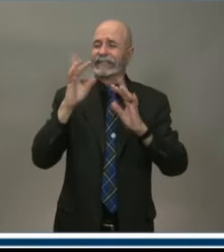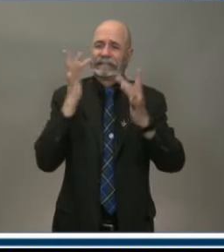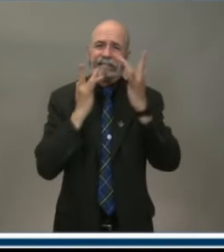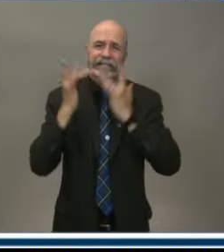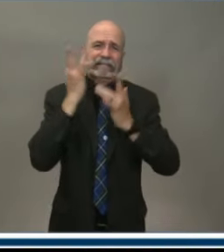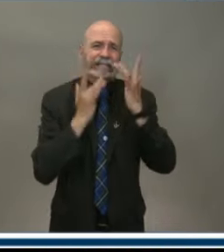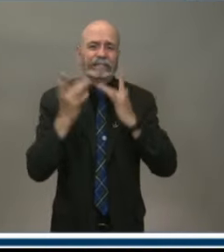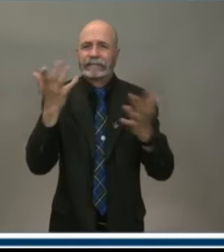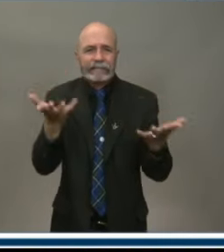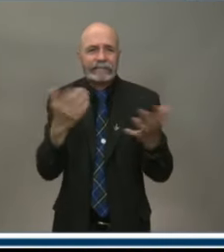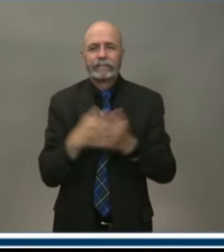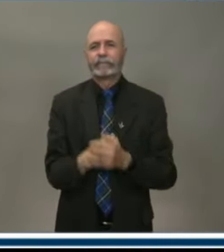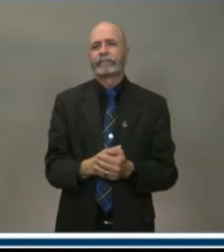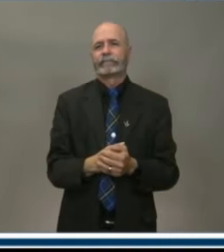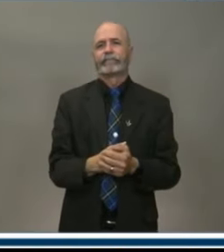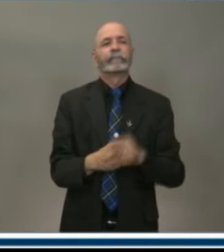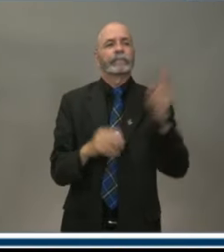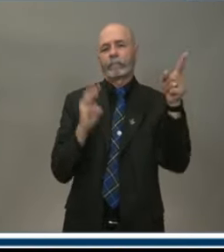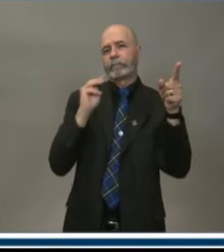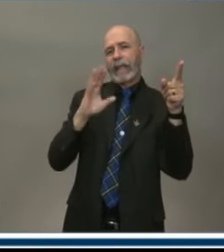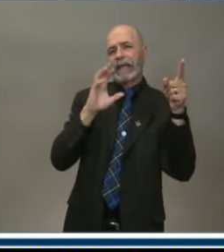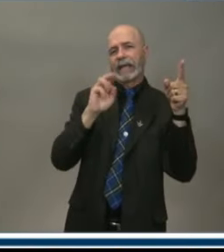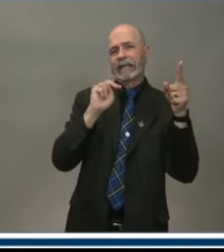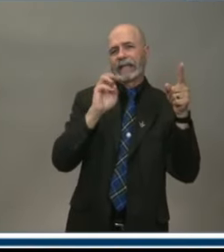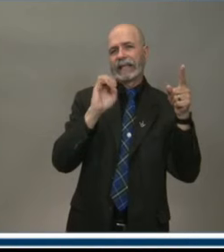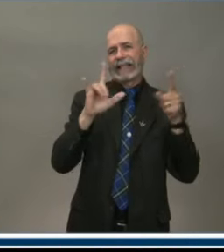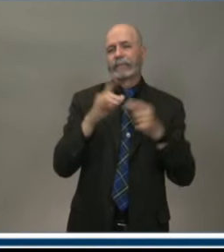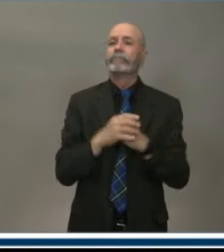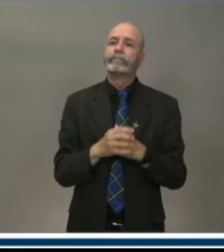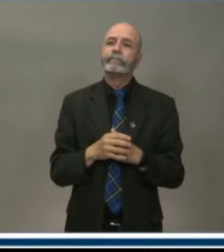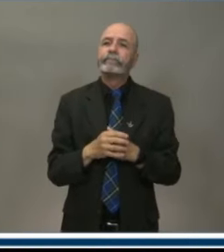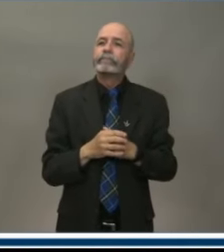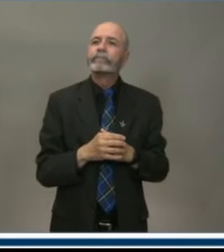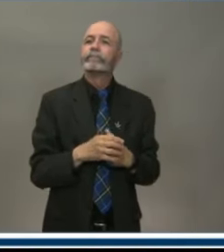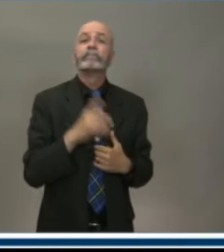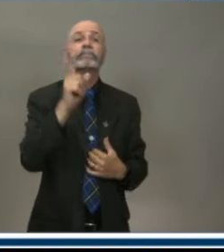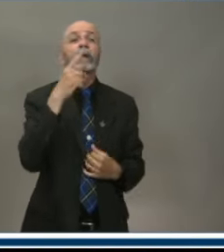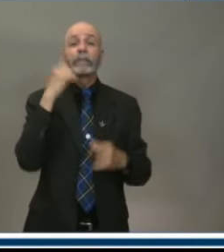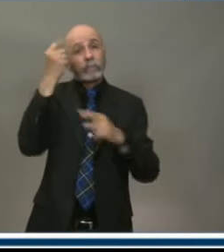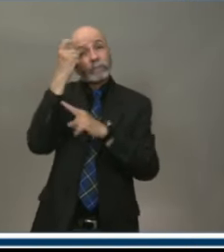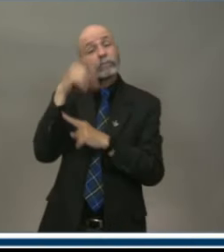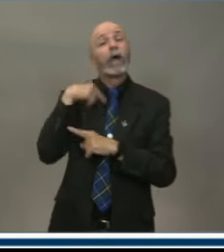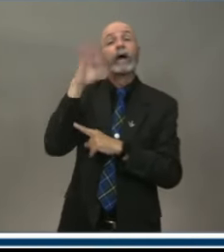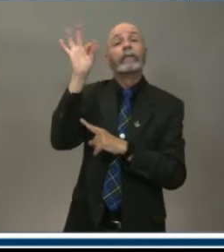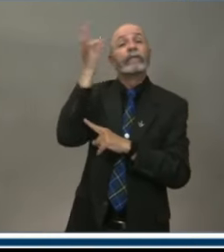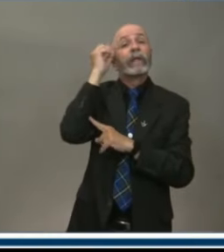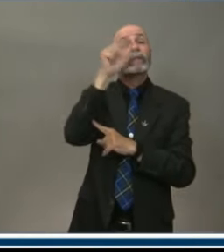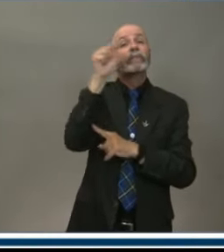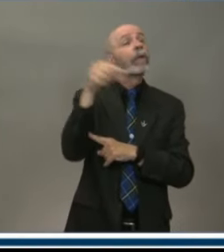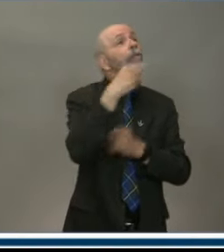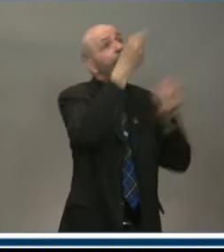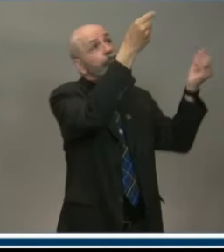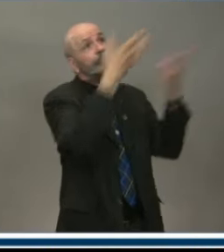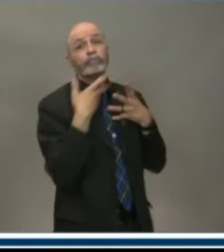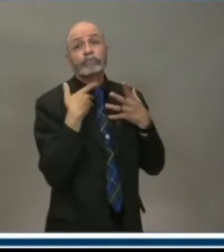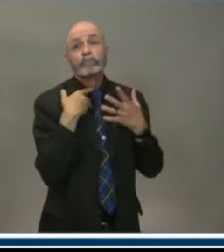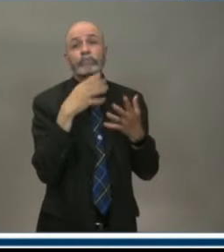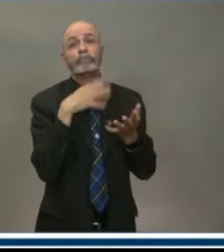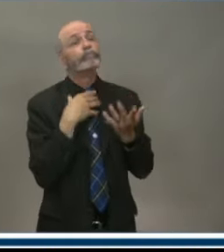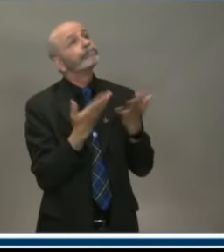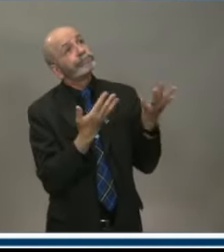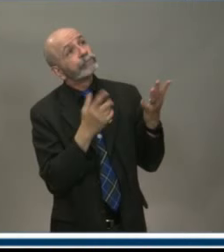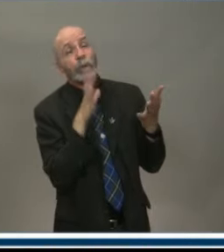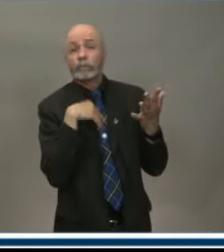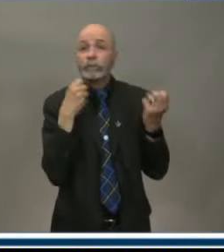things. I think all Canadian provinces would welcome the federal government's continued support in health care. As you know, when the National